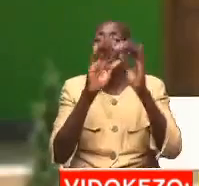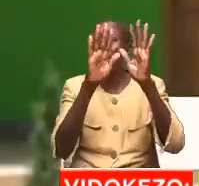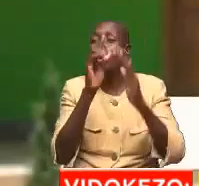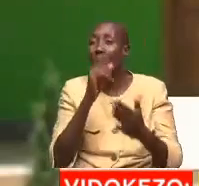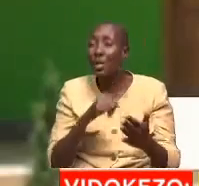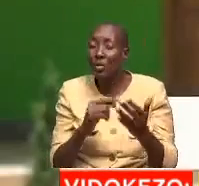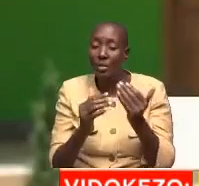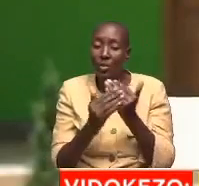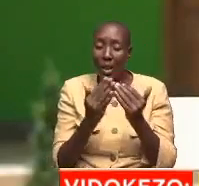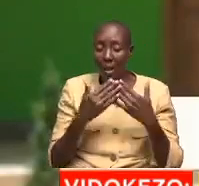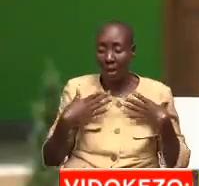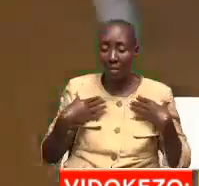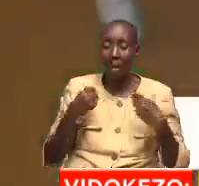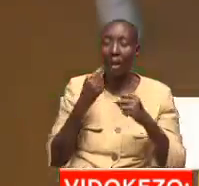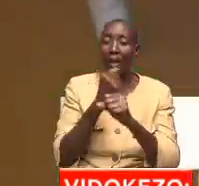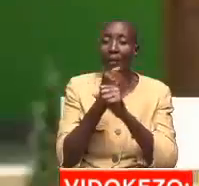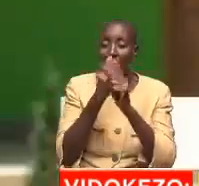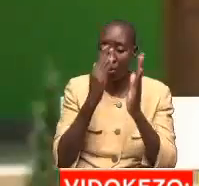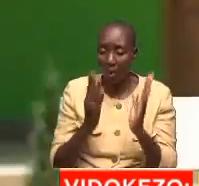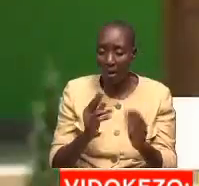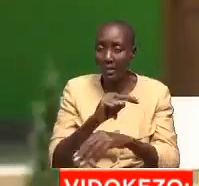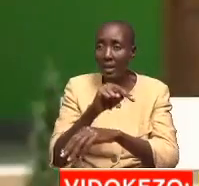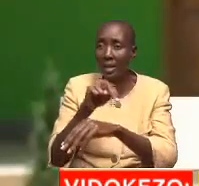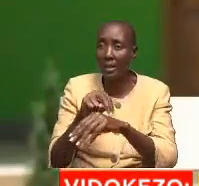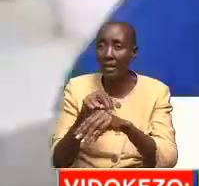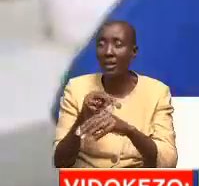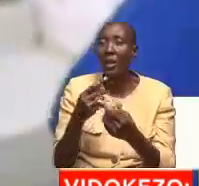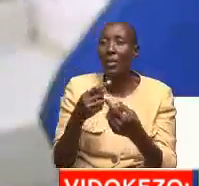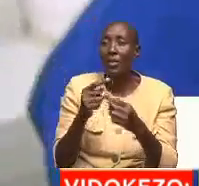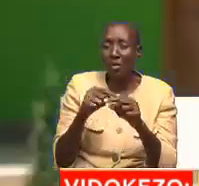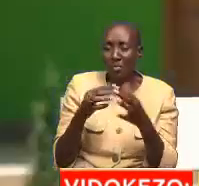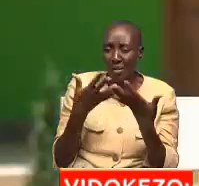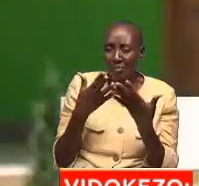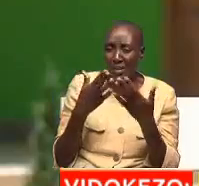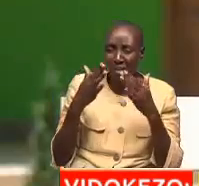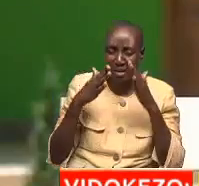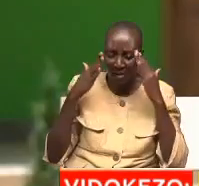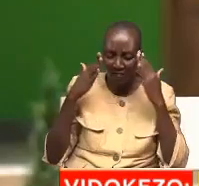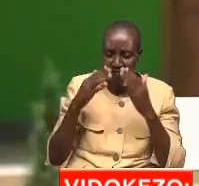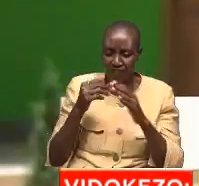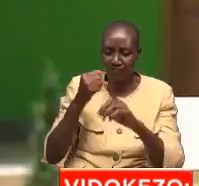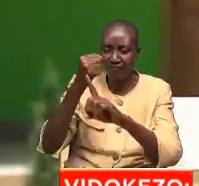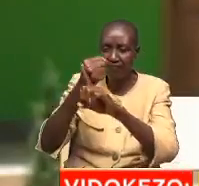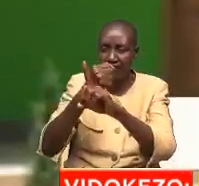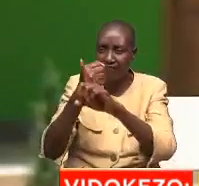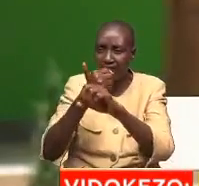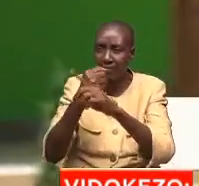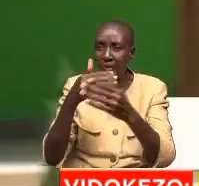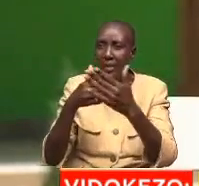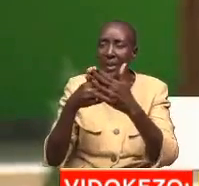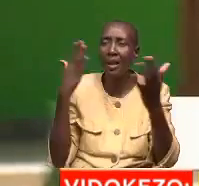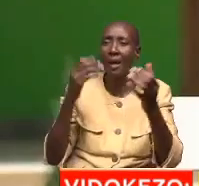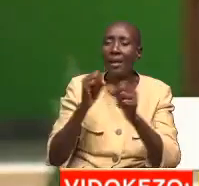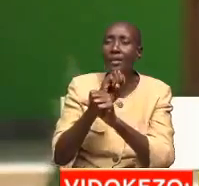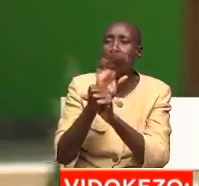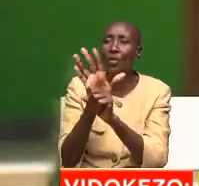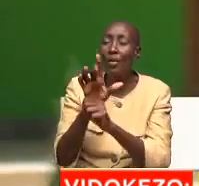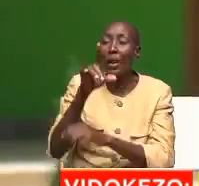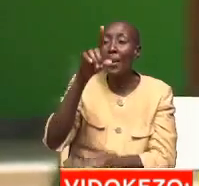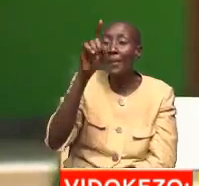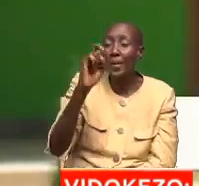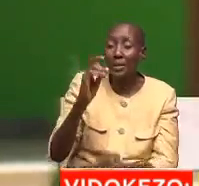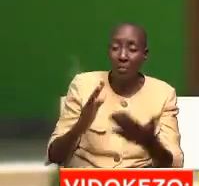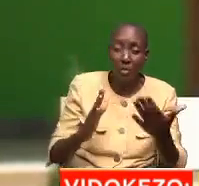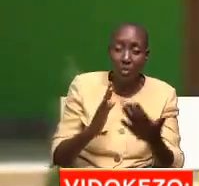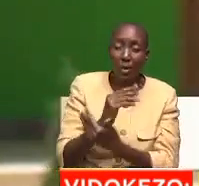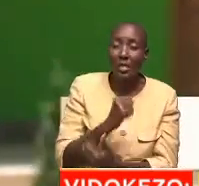of our health workers as a nation. Since they are in the front line of fighting against COVID-19, we have to ensure that